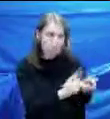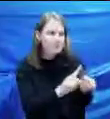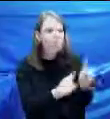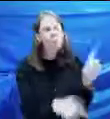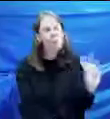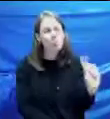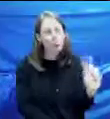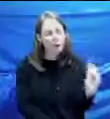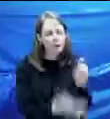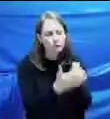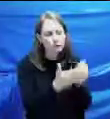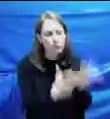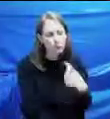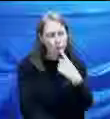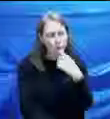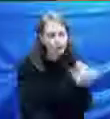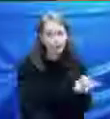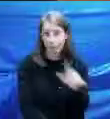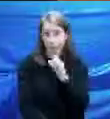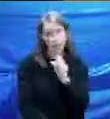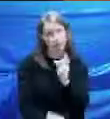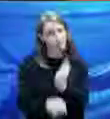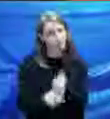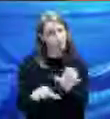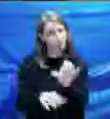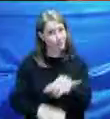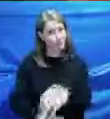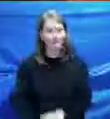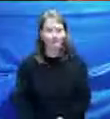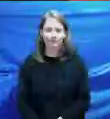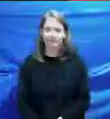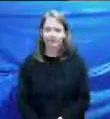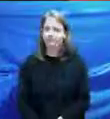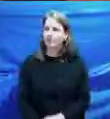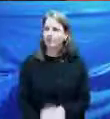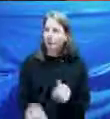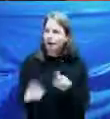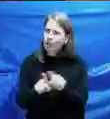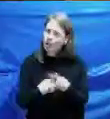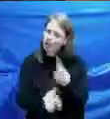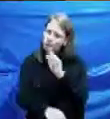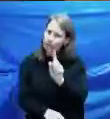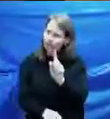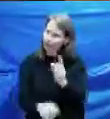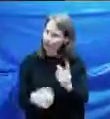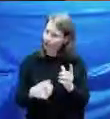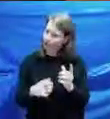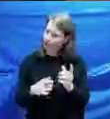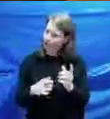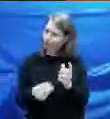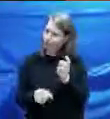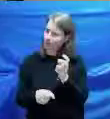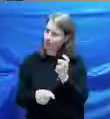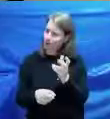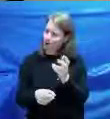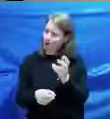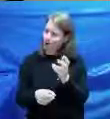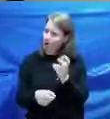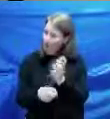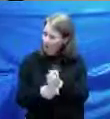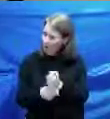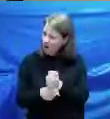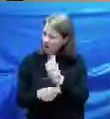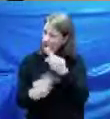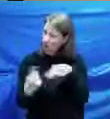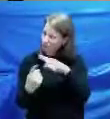shift. Well, and it's so easy to get excited if students are having rich conversations about the stuff the writer is writing